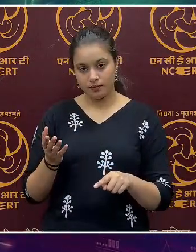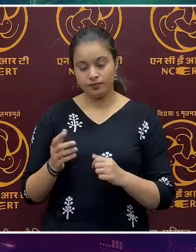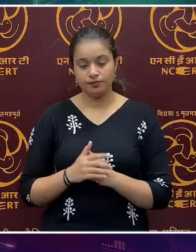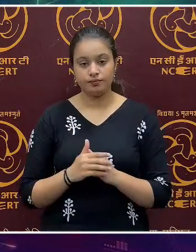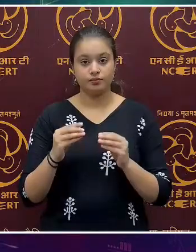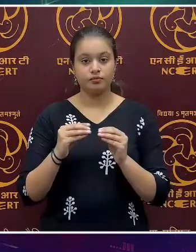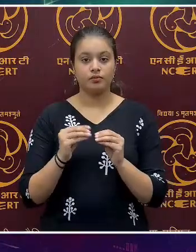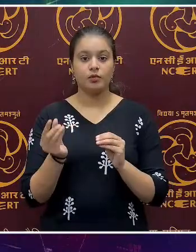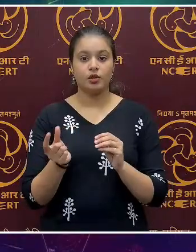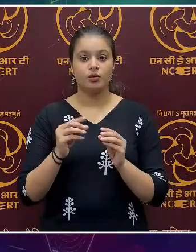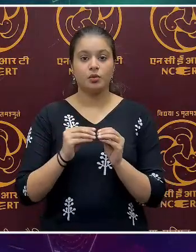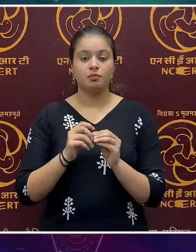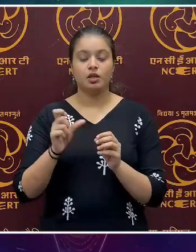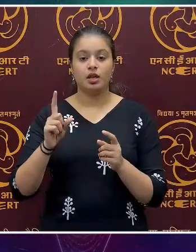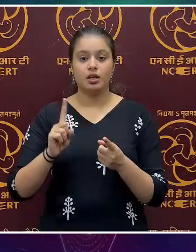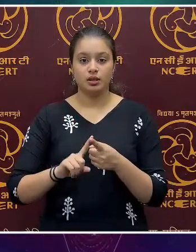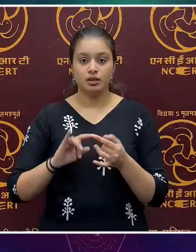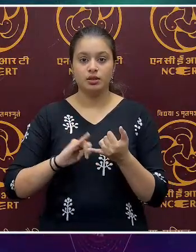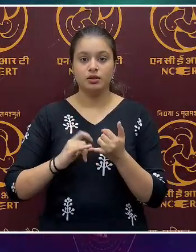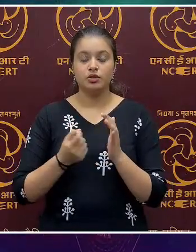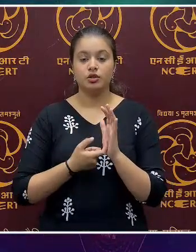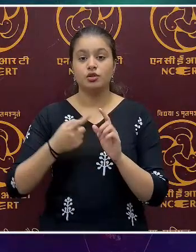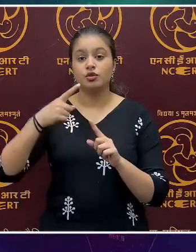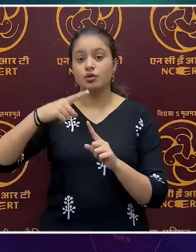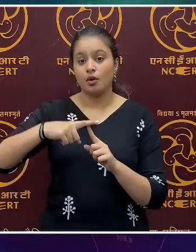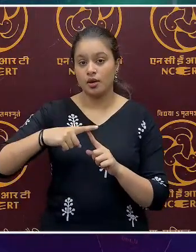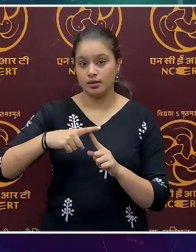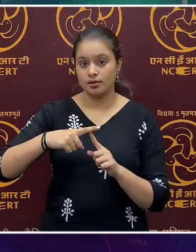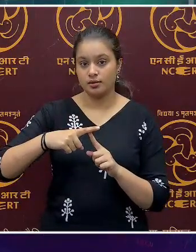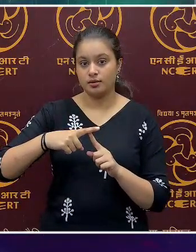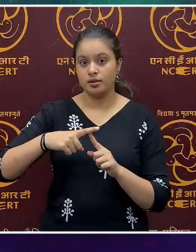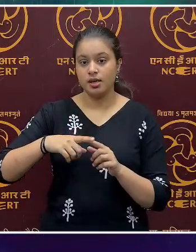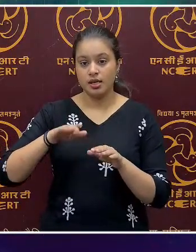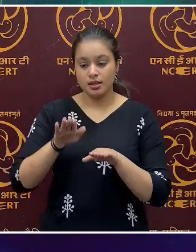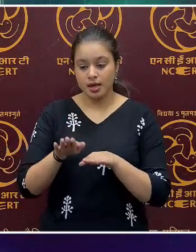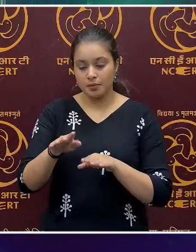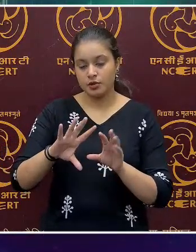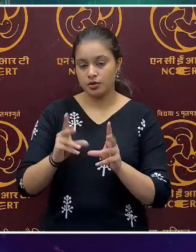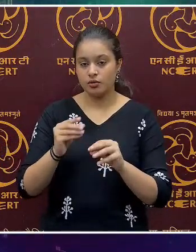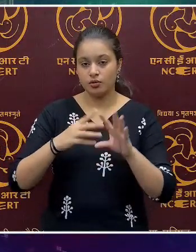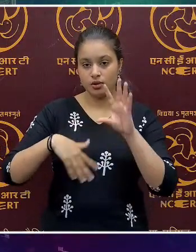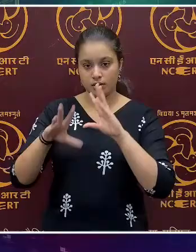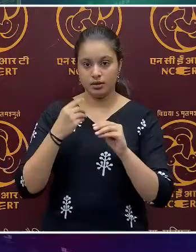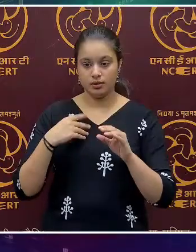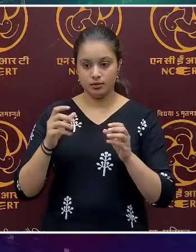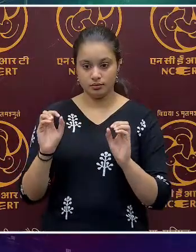bubble sort, learn sorting step by step. So you have to click on this simulation.